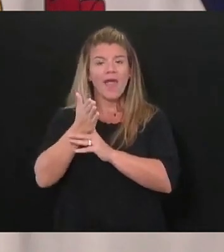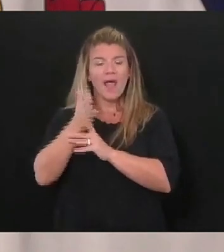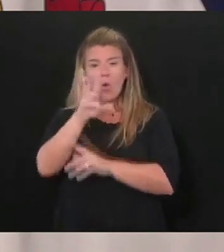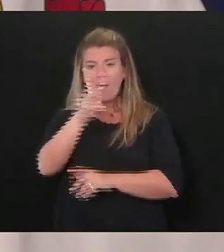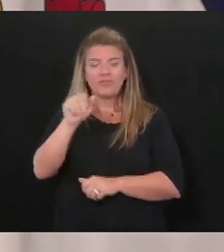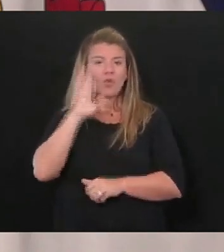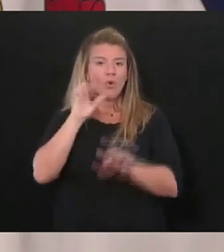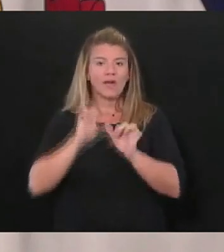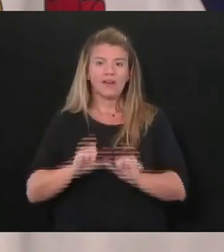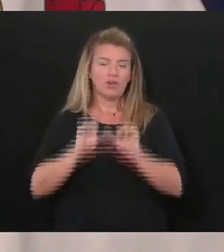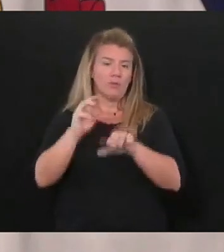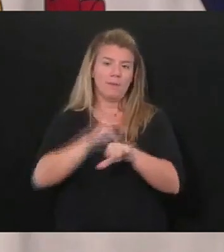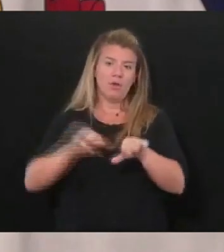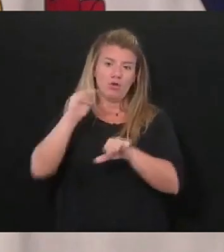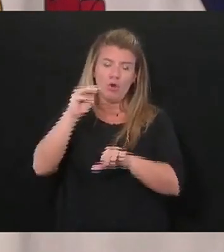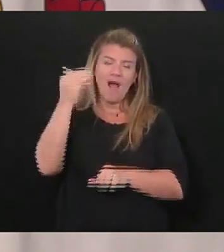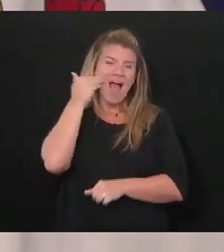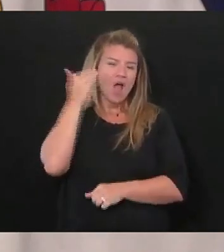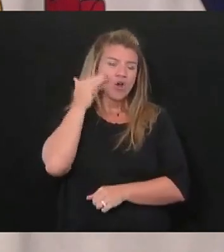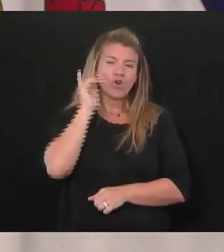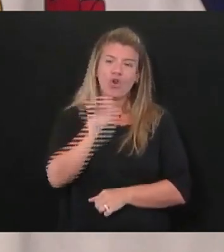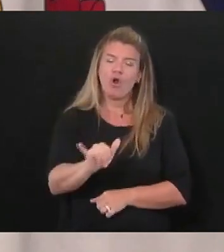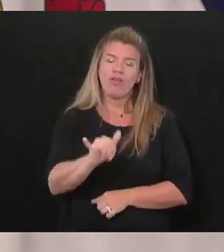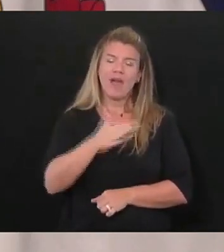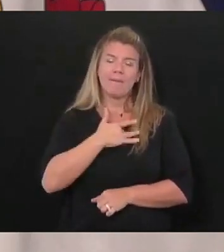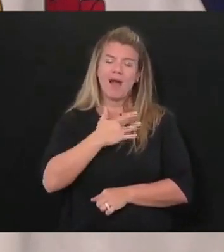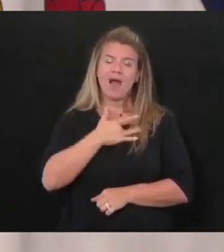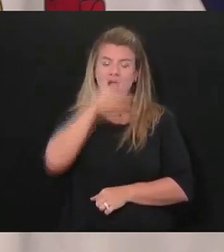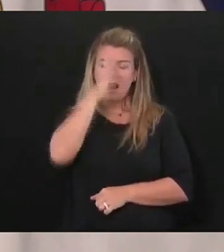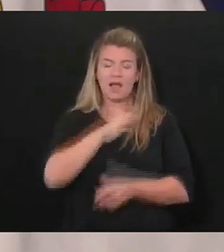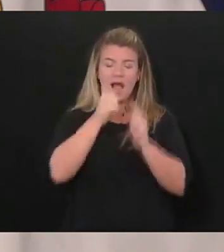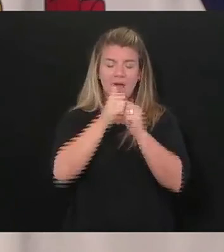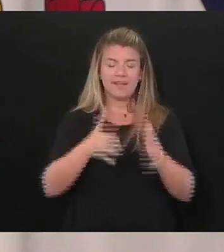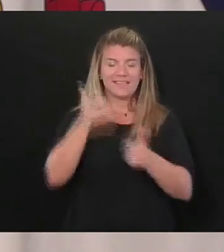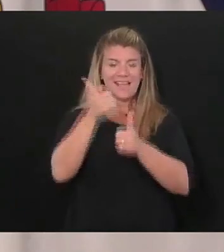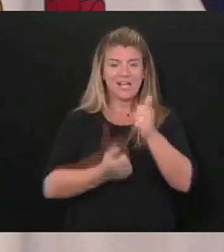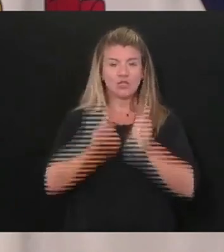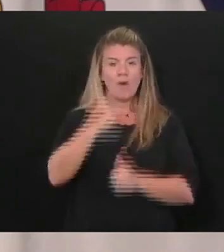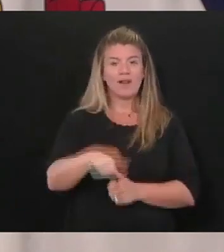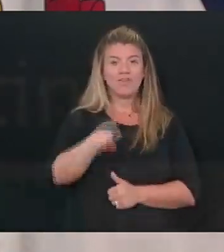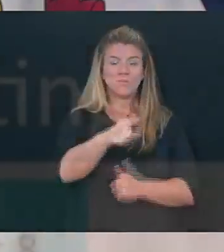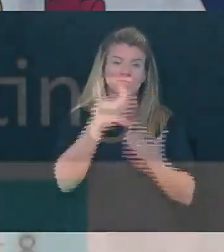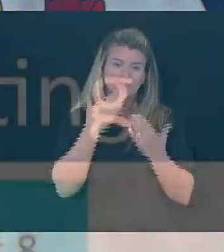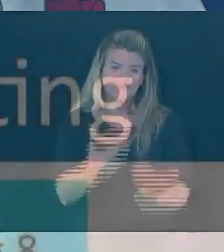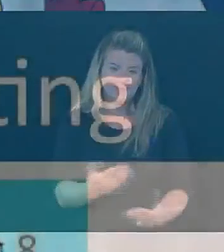I know you are in my heart. And absolutely, God bless each and every one of you. Thank you.